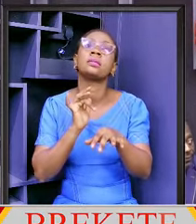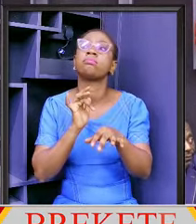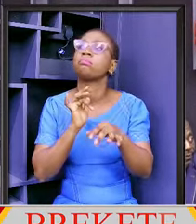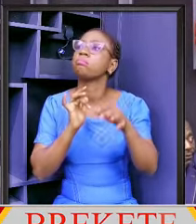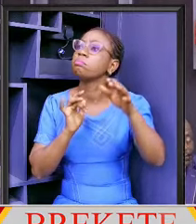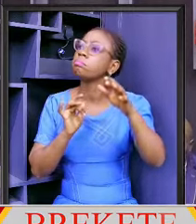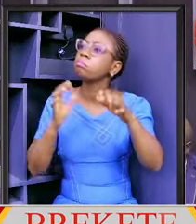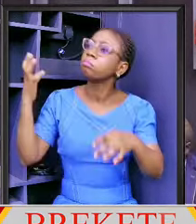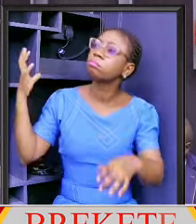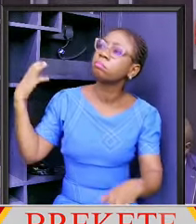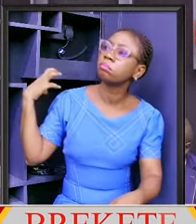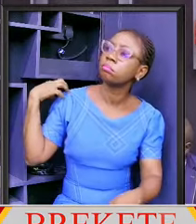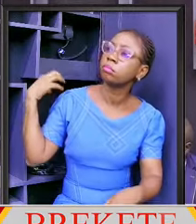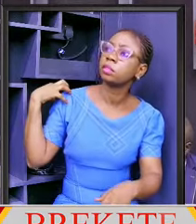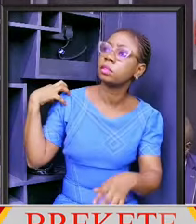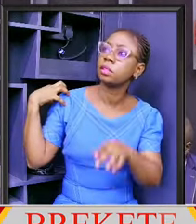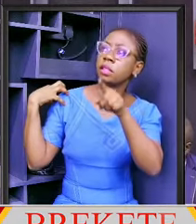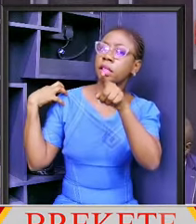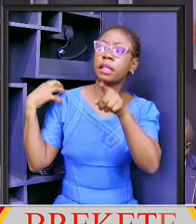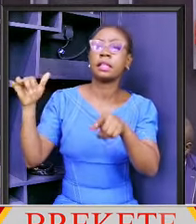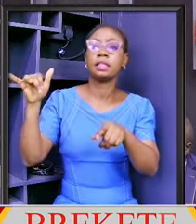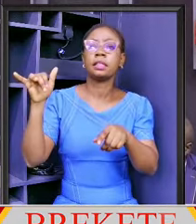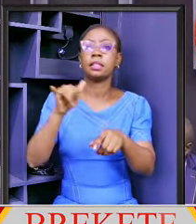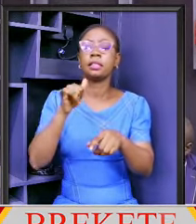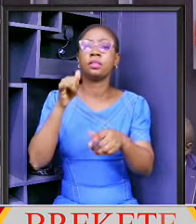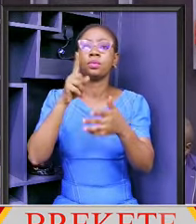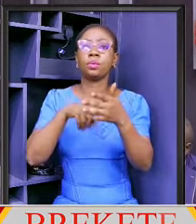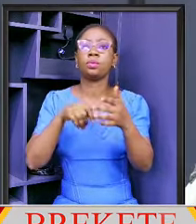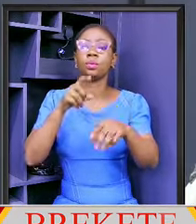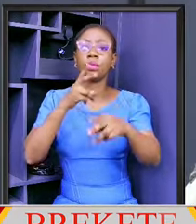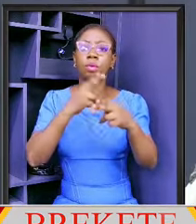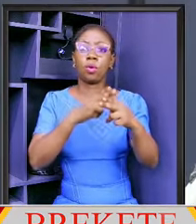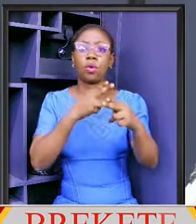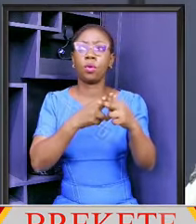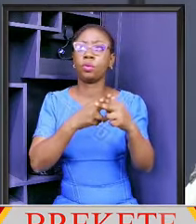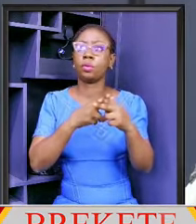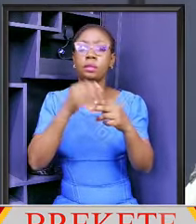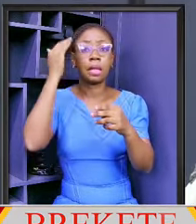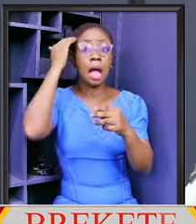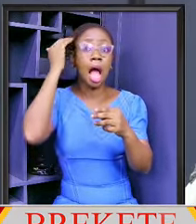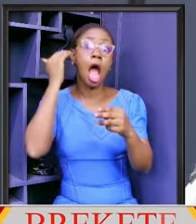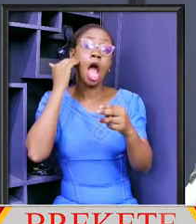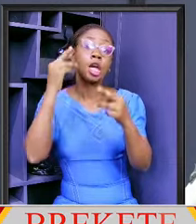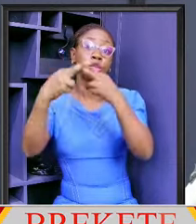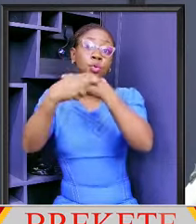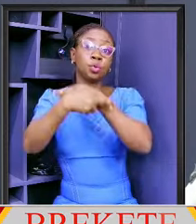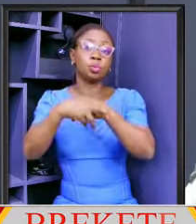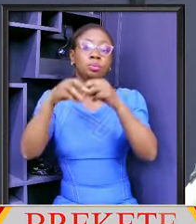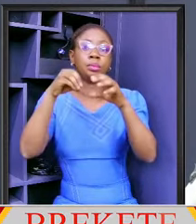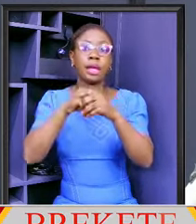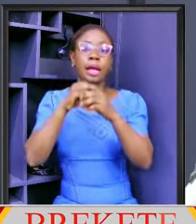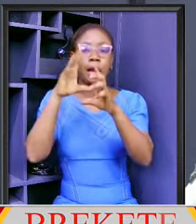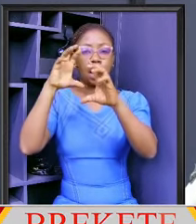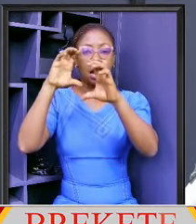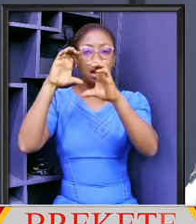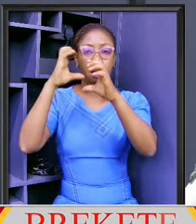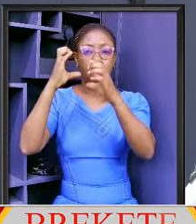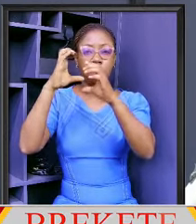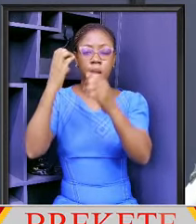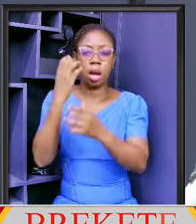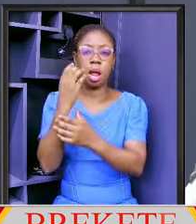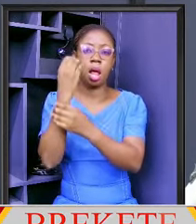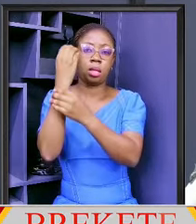Ogasa, there is what we call headroom in camera handling. No, please.